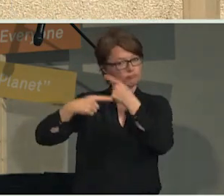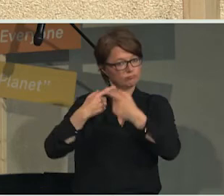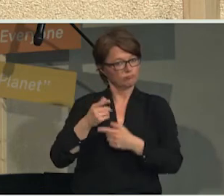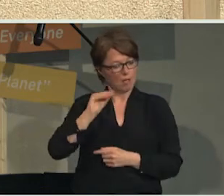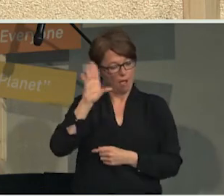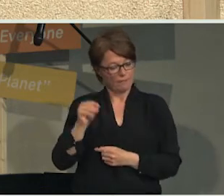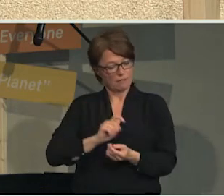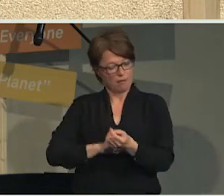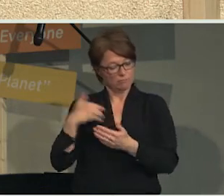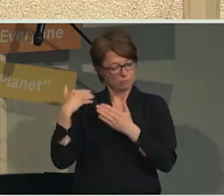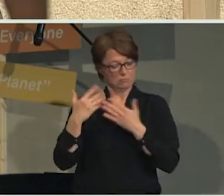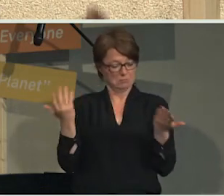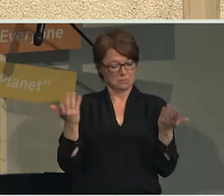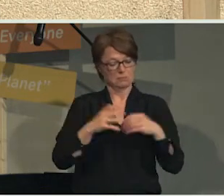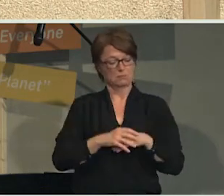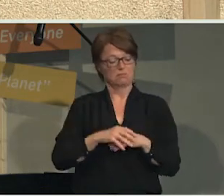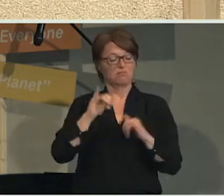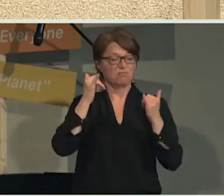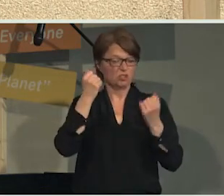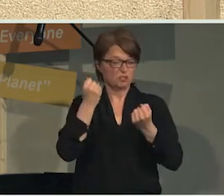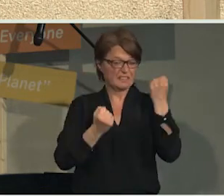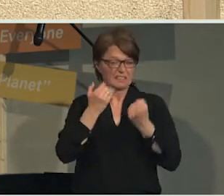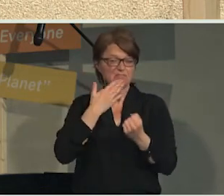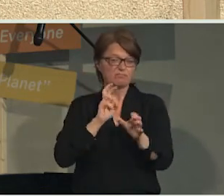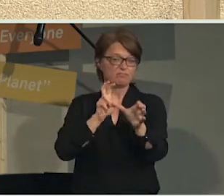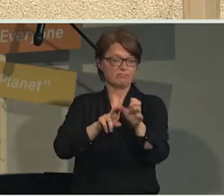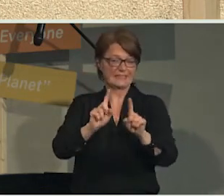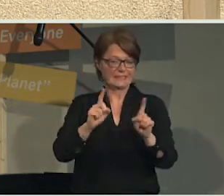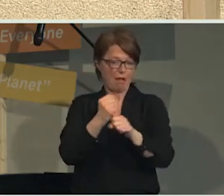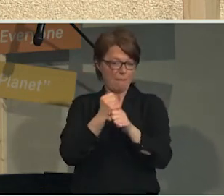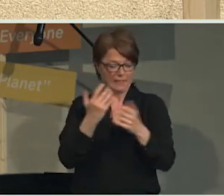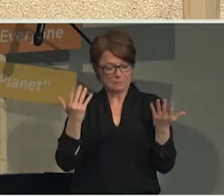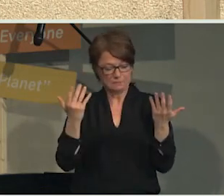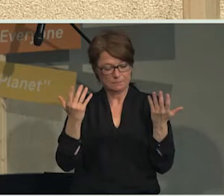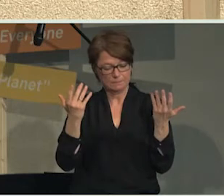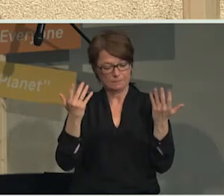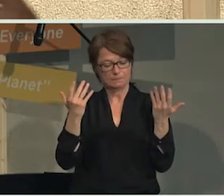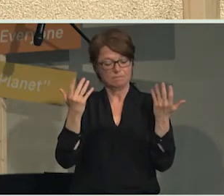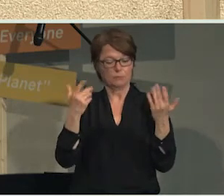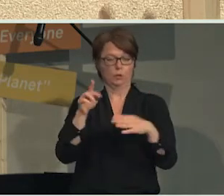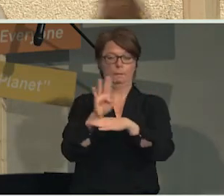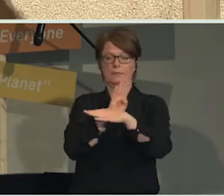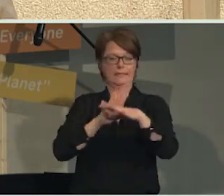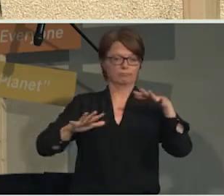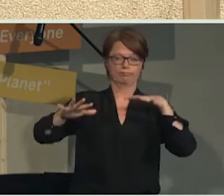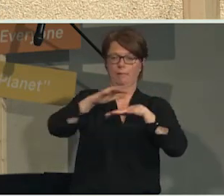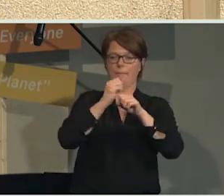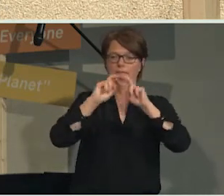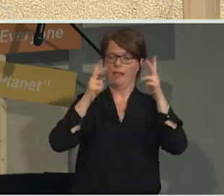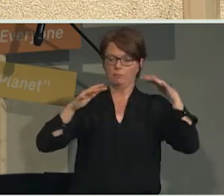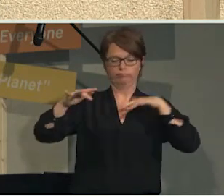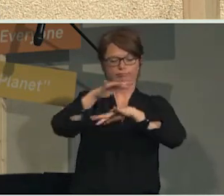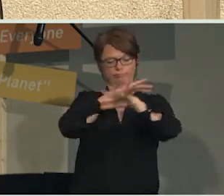to invest in? Me with my oneness, my only oneness with my little only